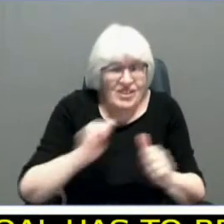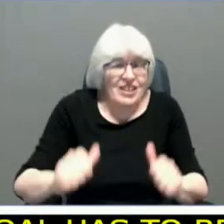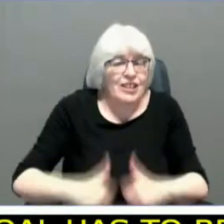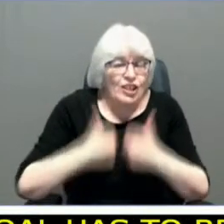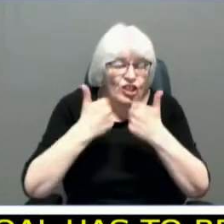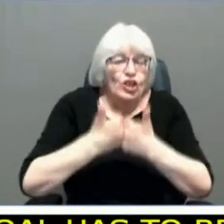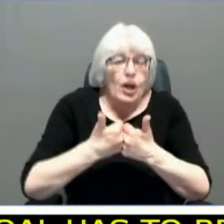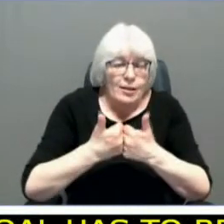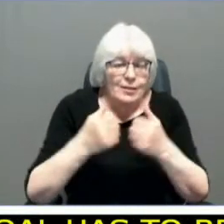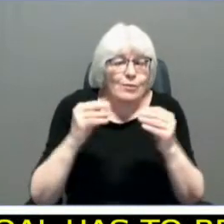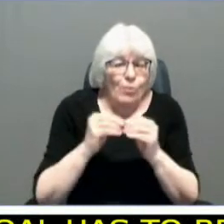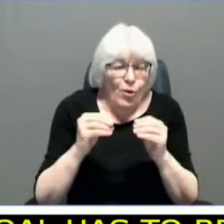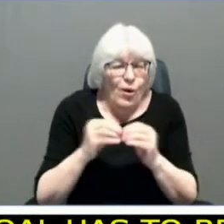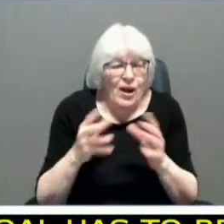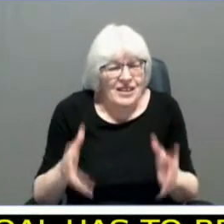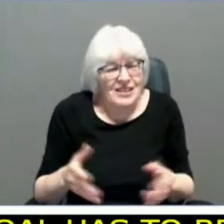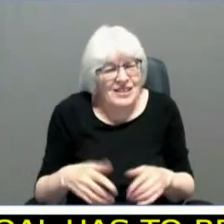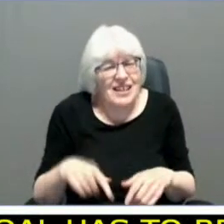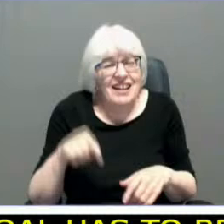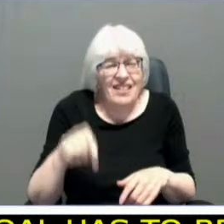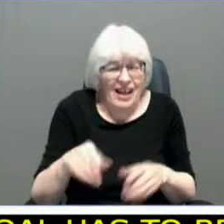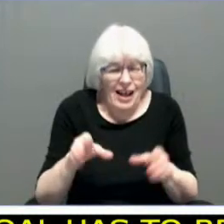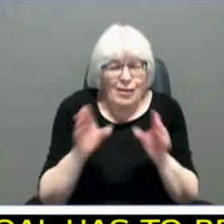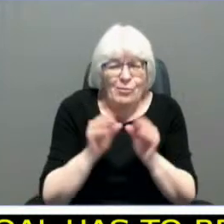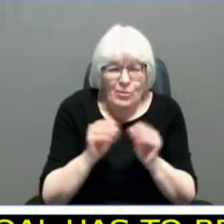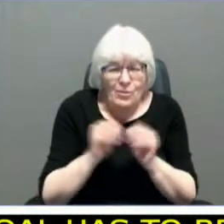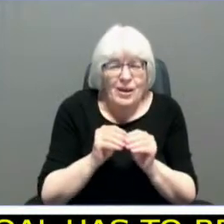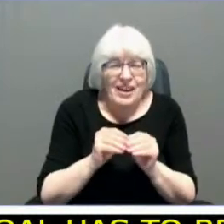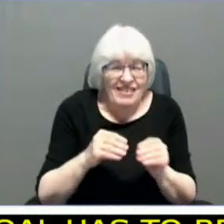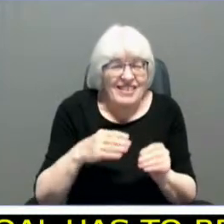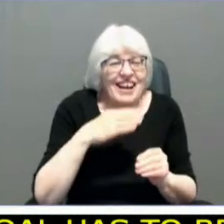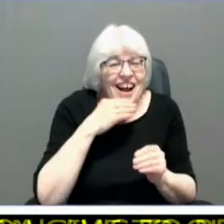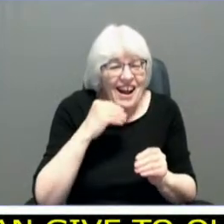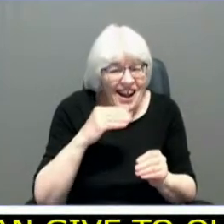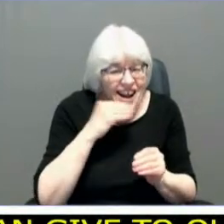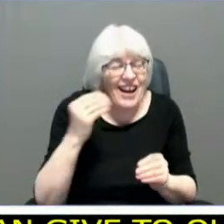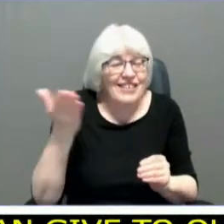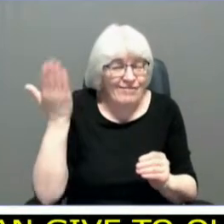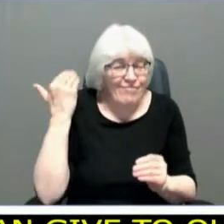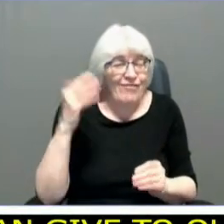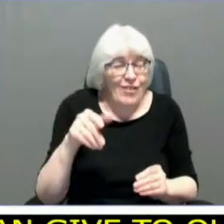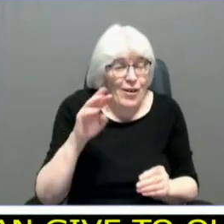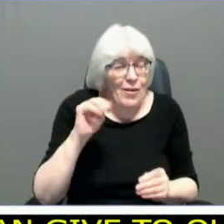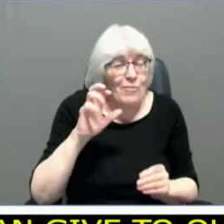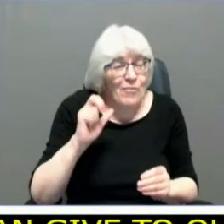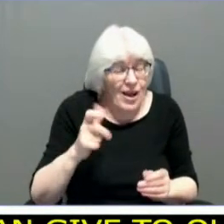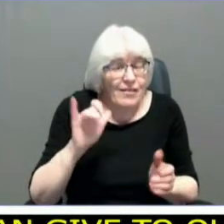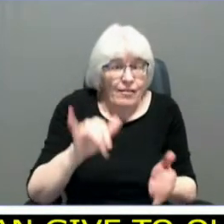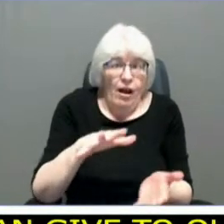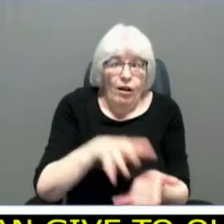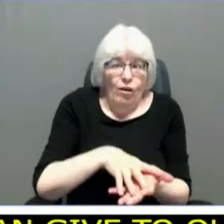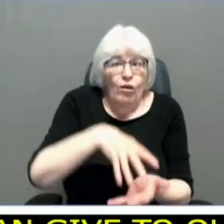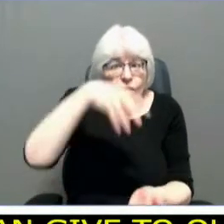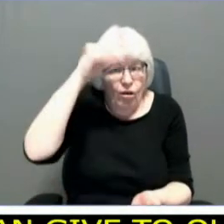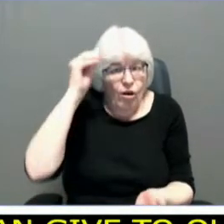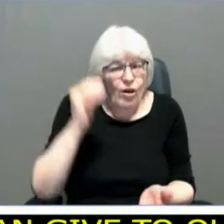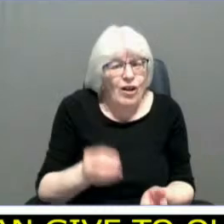Adam, in Halifax in March, and then there was a further discussion today about how we can just work together, as